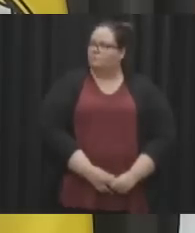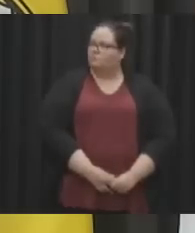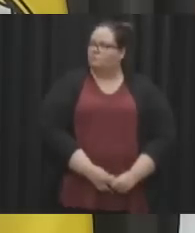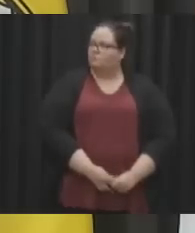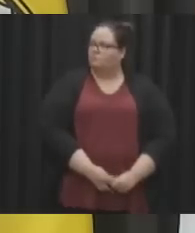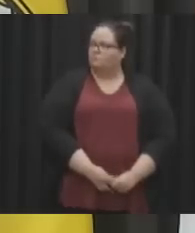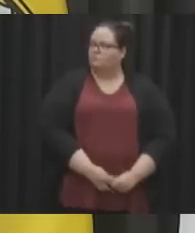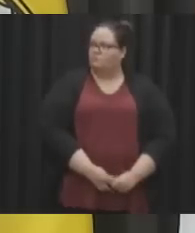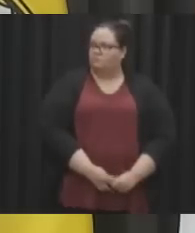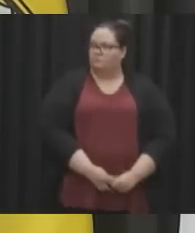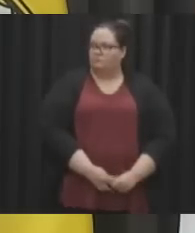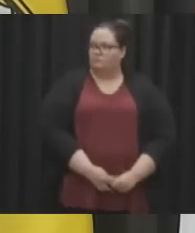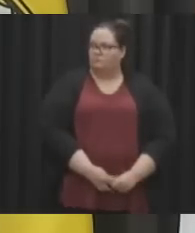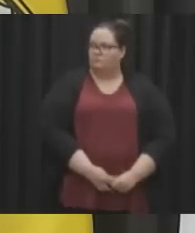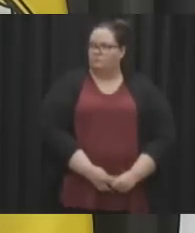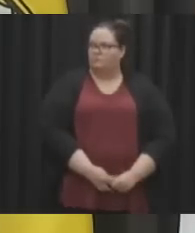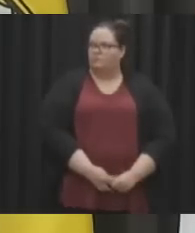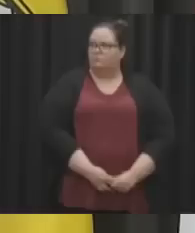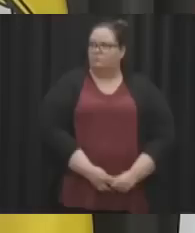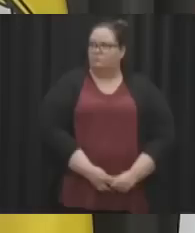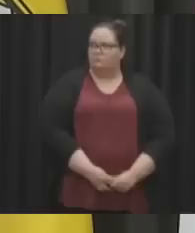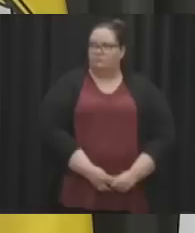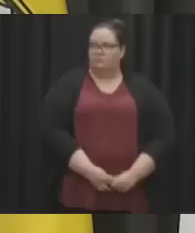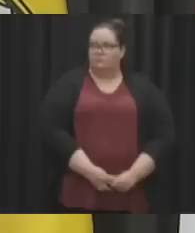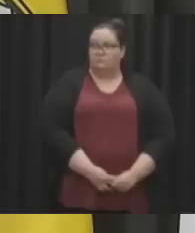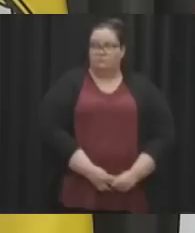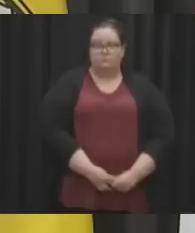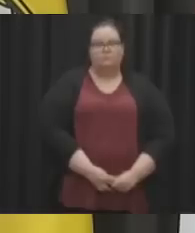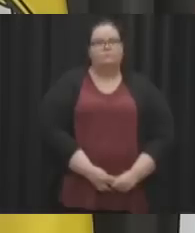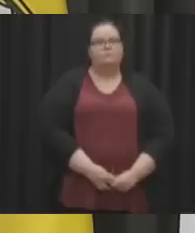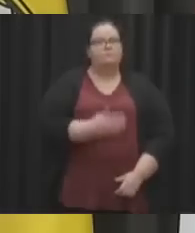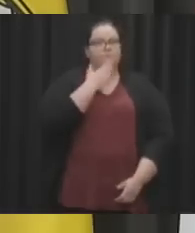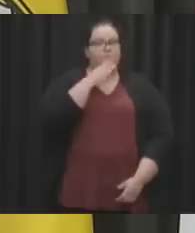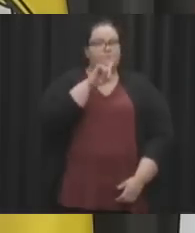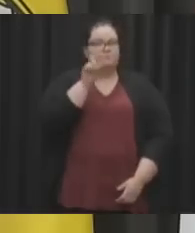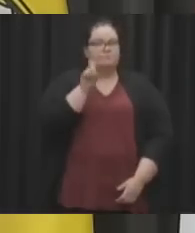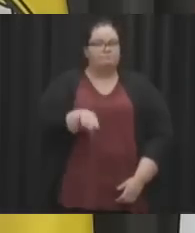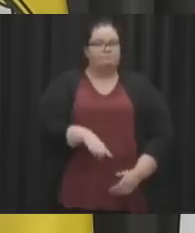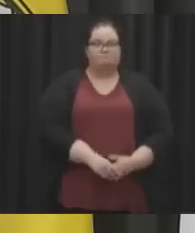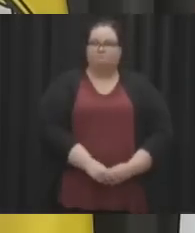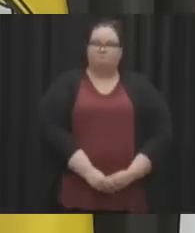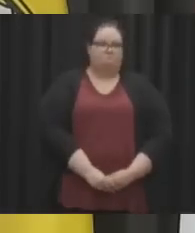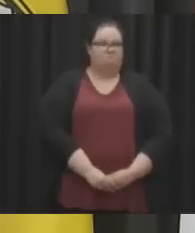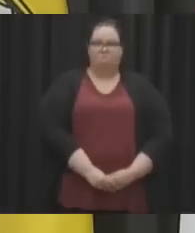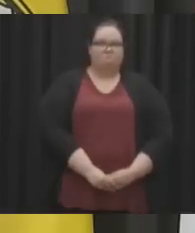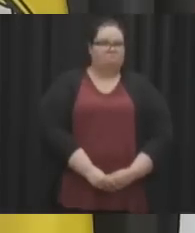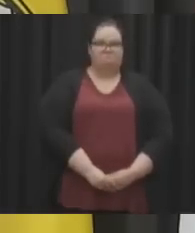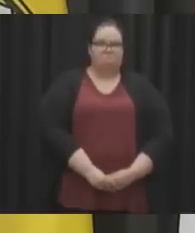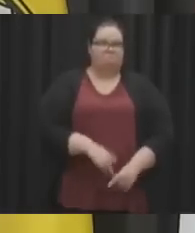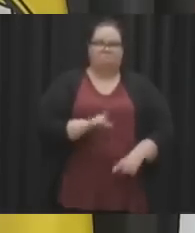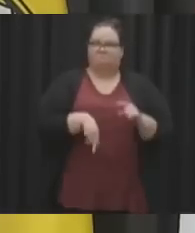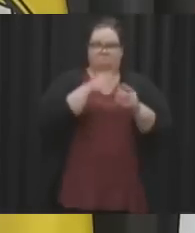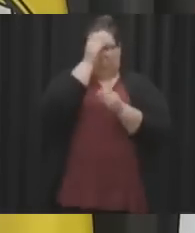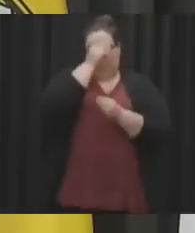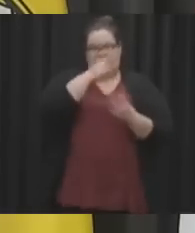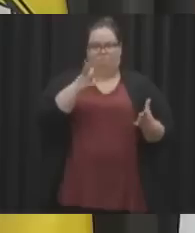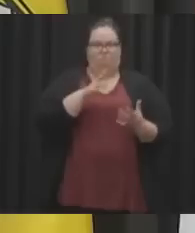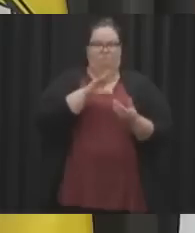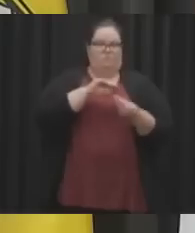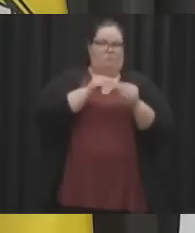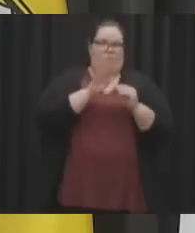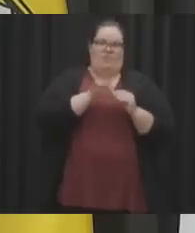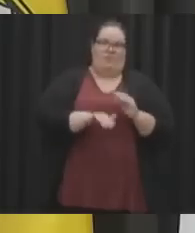possible. And so that's what's going on now. Alors, dans ce cas, c'est impossible de donner tout, on peut pas donner toute l'information personnelle